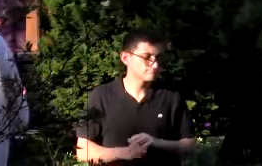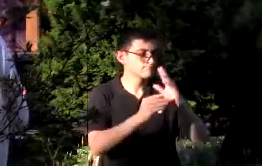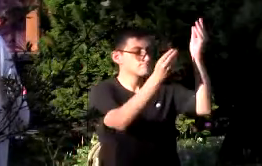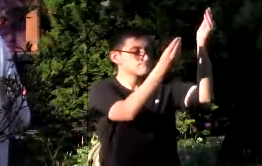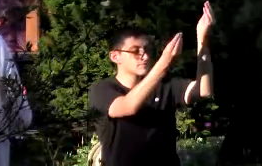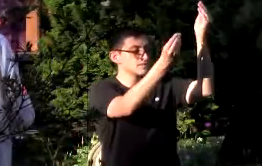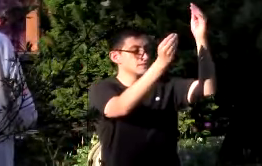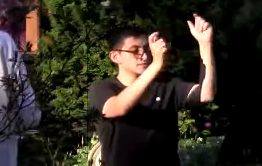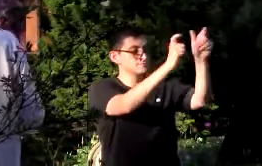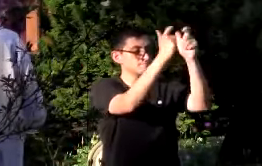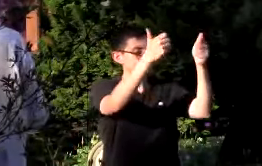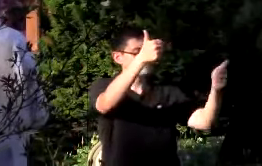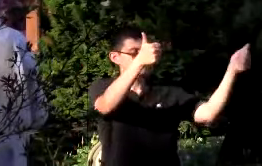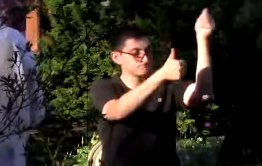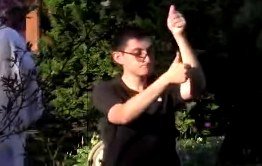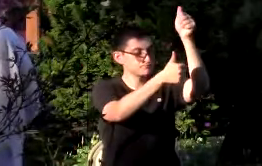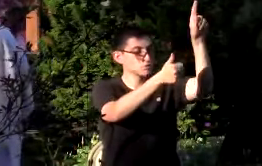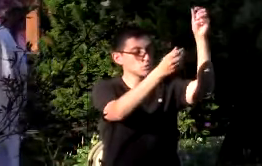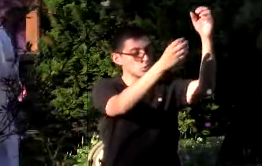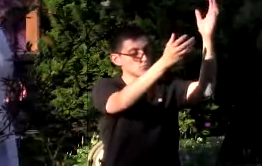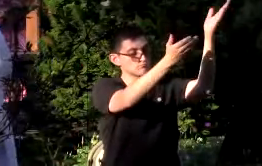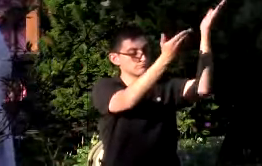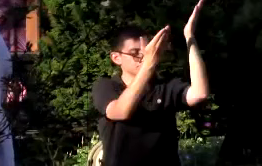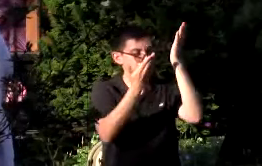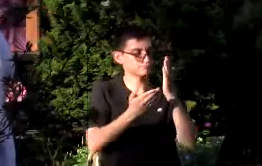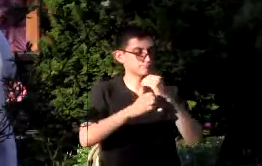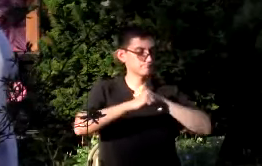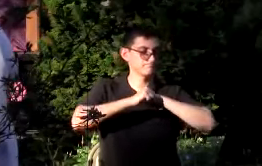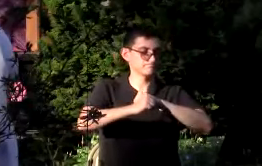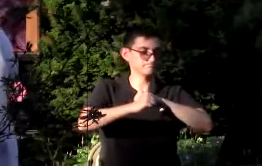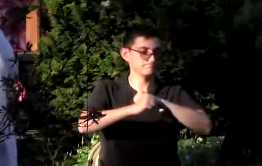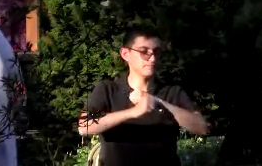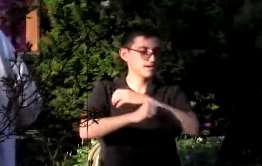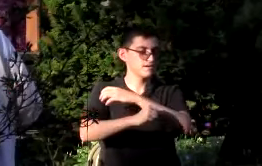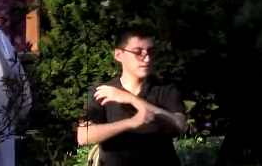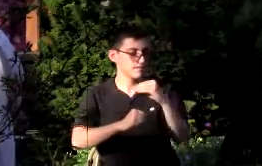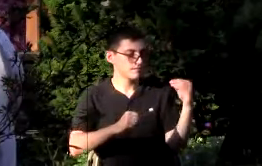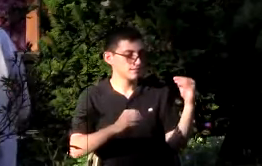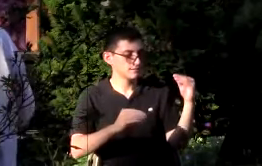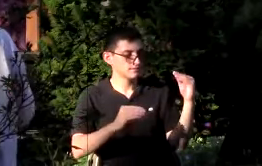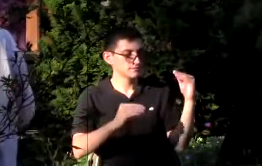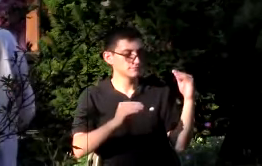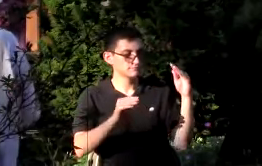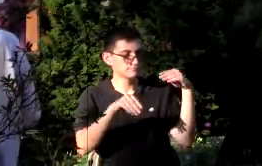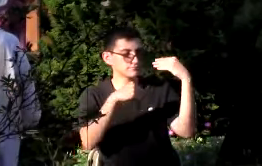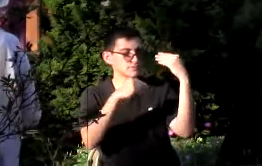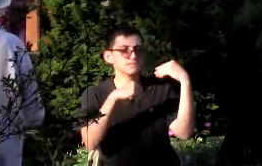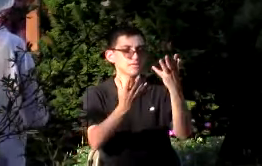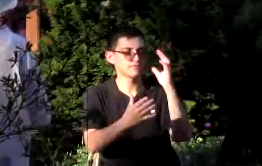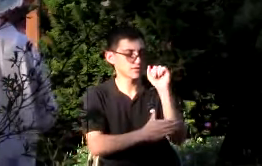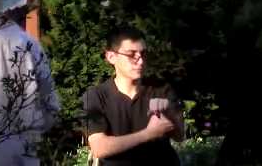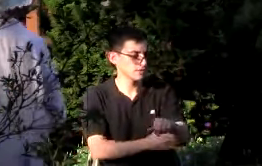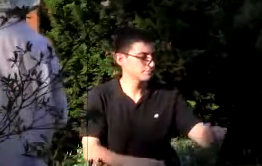Hata Adonai, Magin Avraham, Vezrat Sarah. Ata gibor